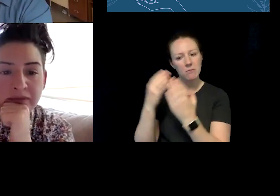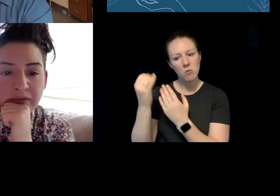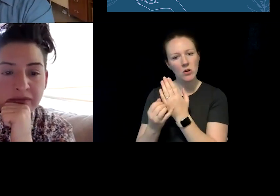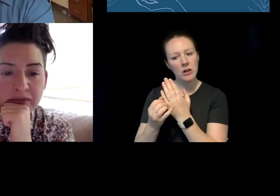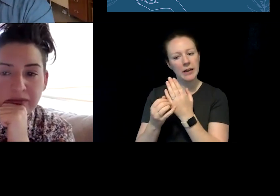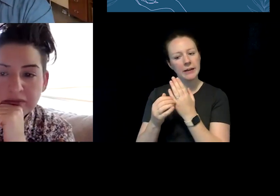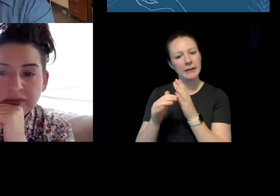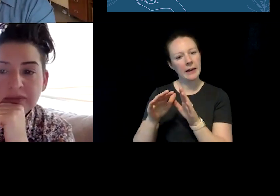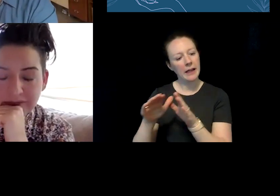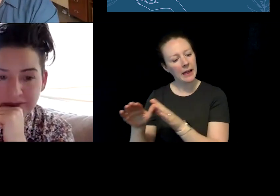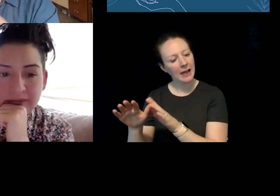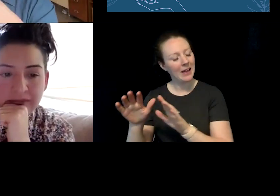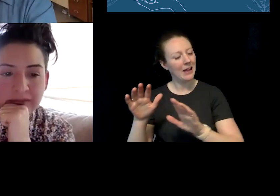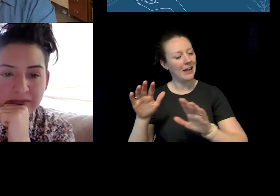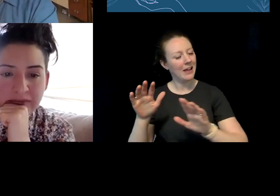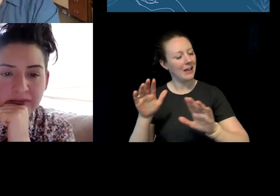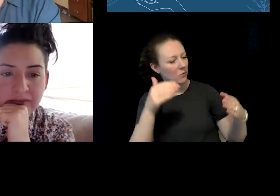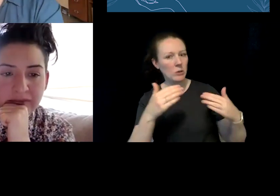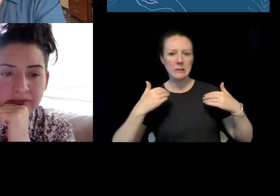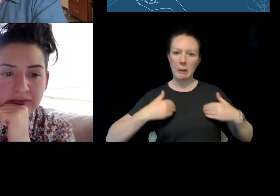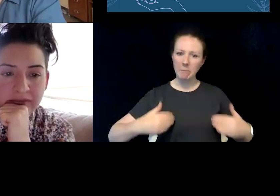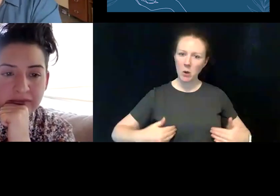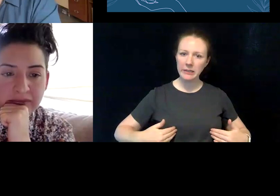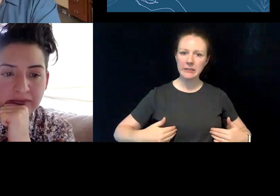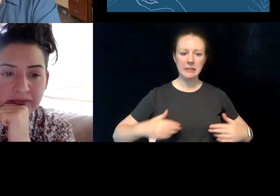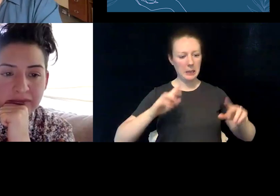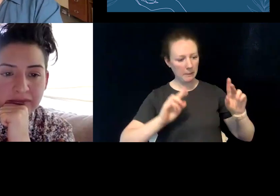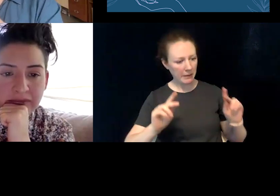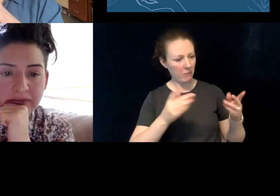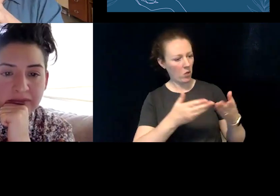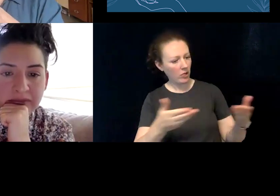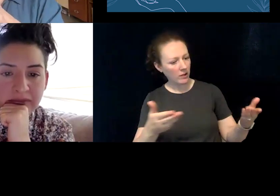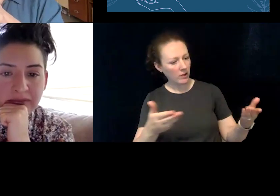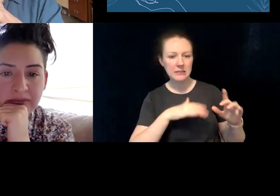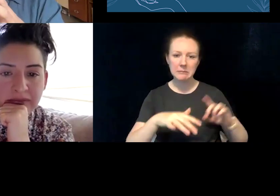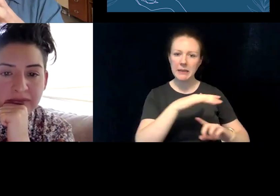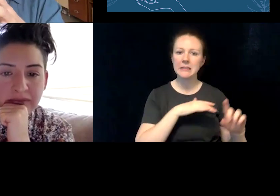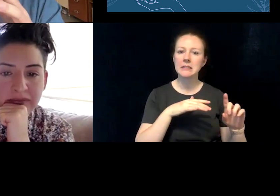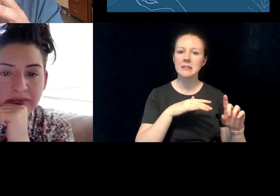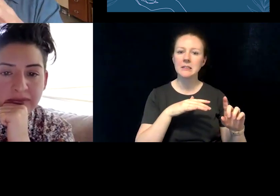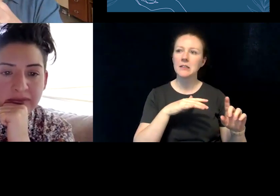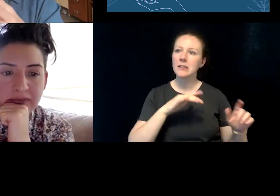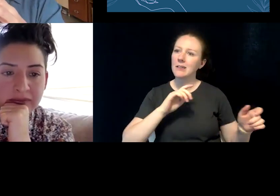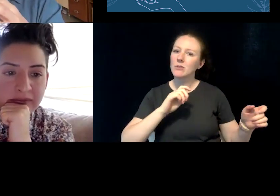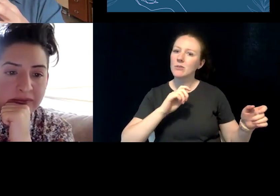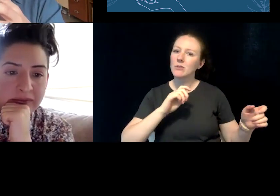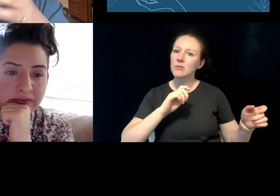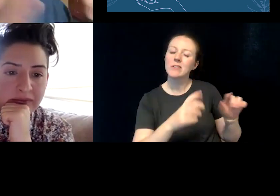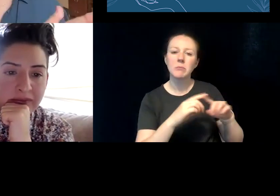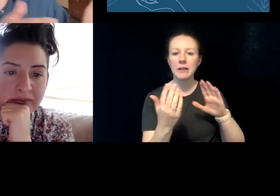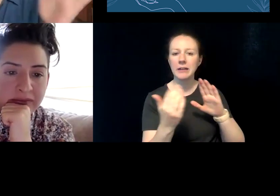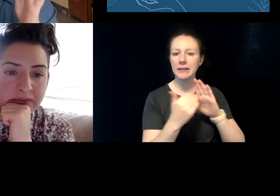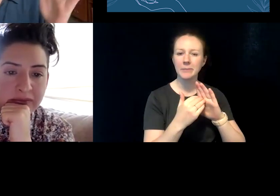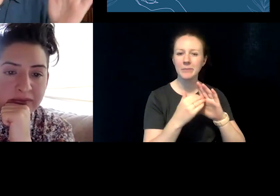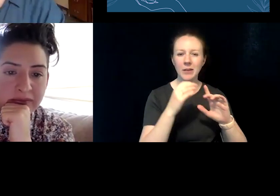putting bodies in space together, and how you use time shifts a little bit, but that it's not about